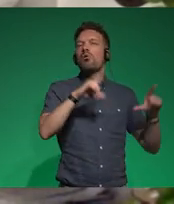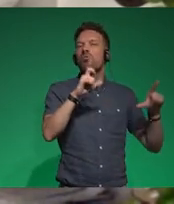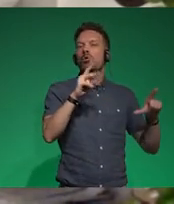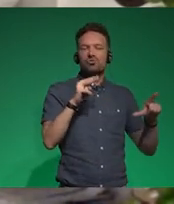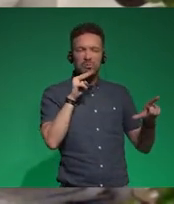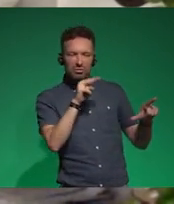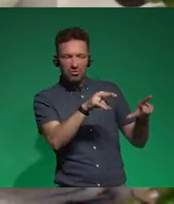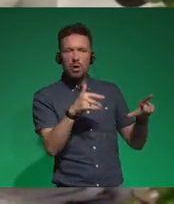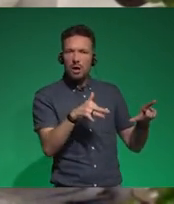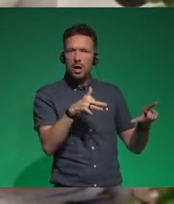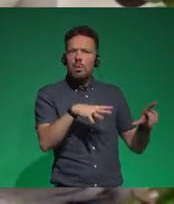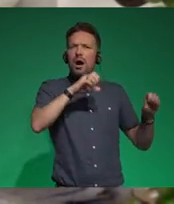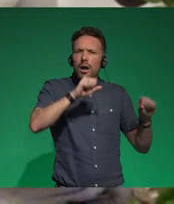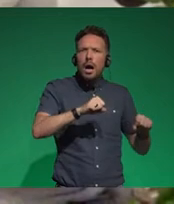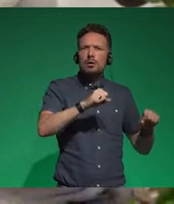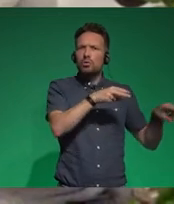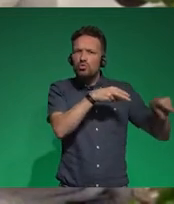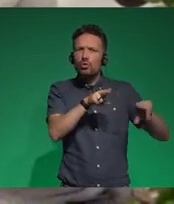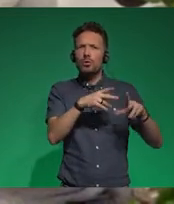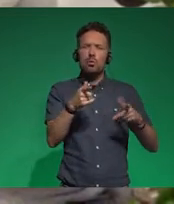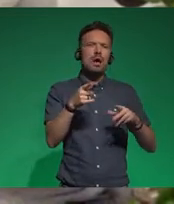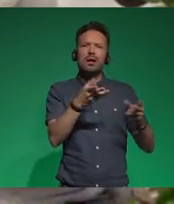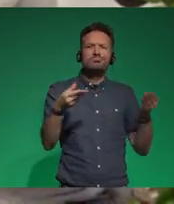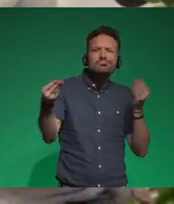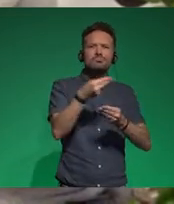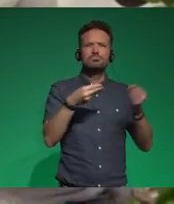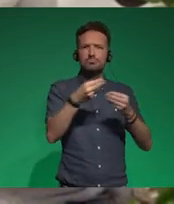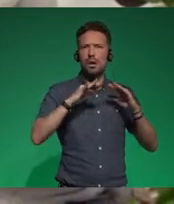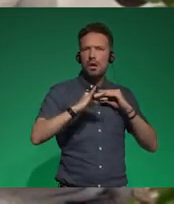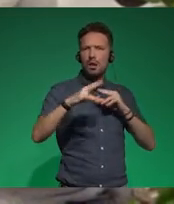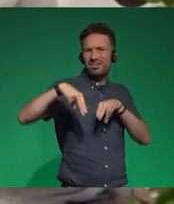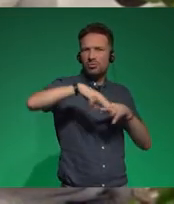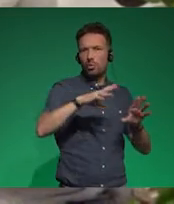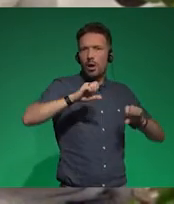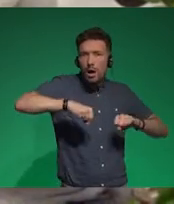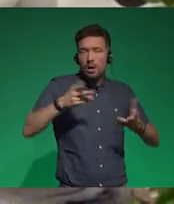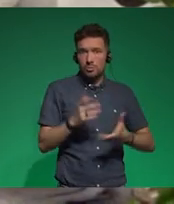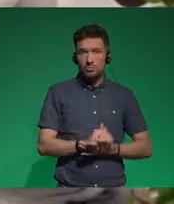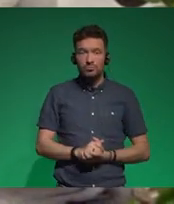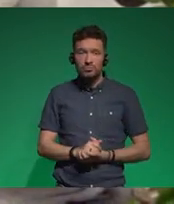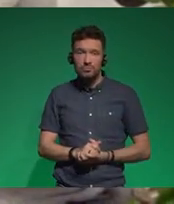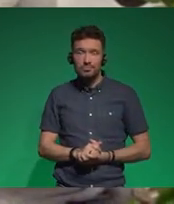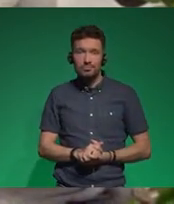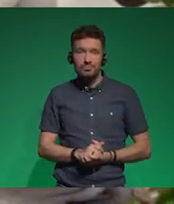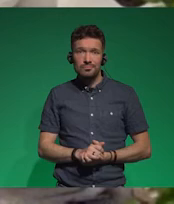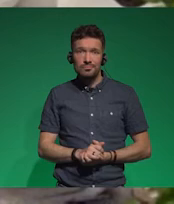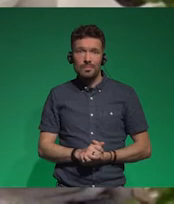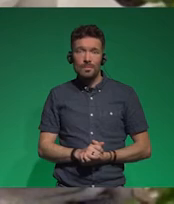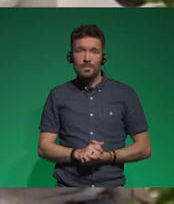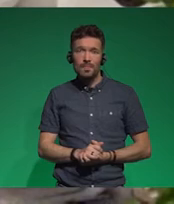but also of potentiality for collective action.